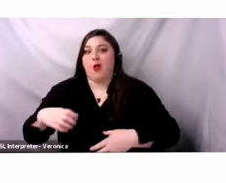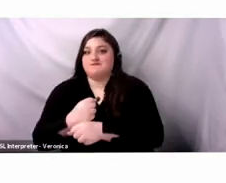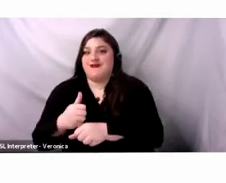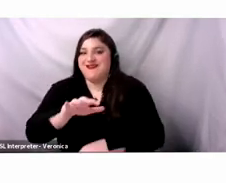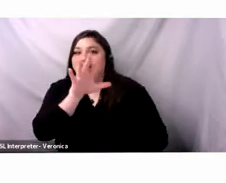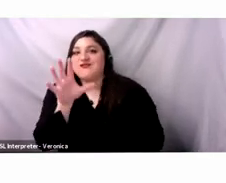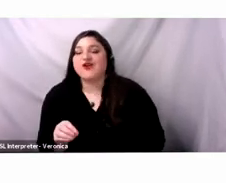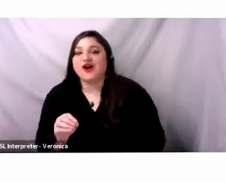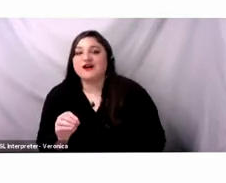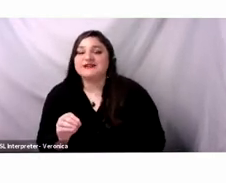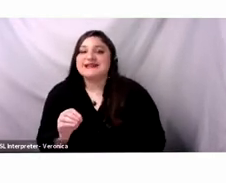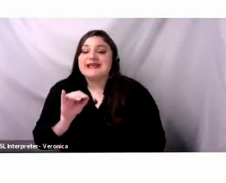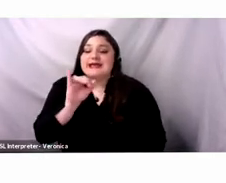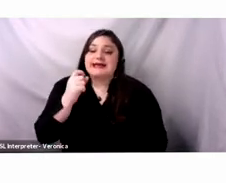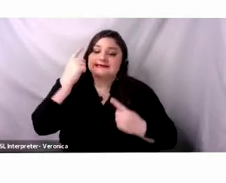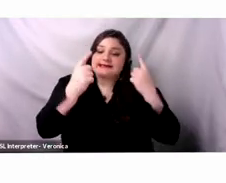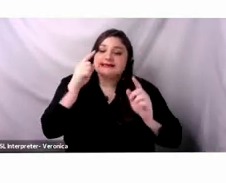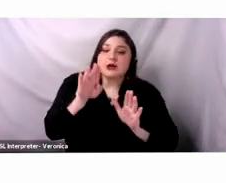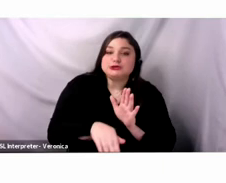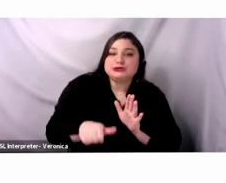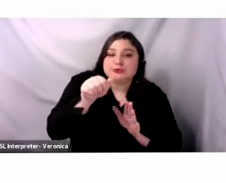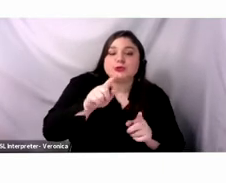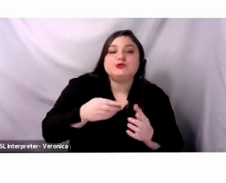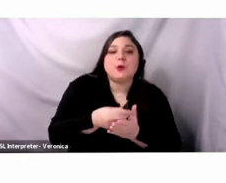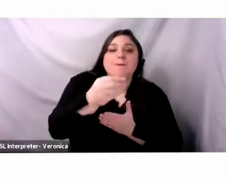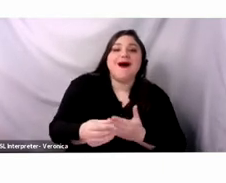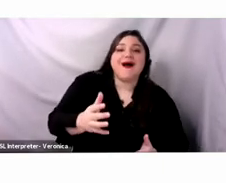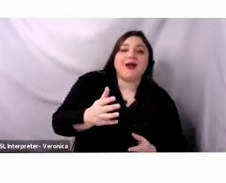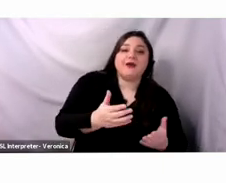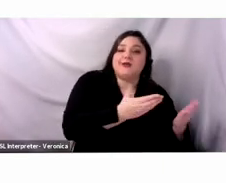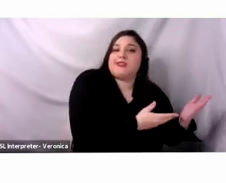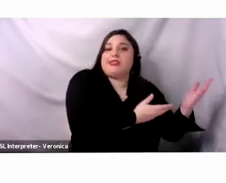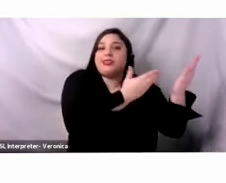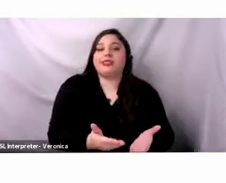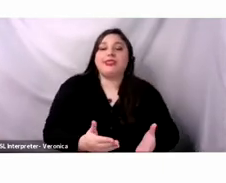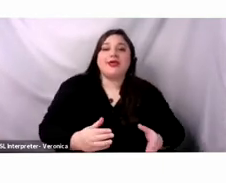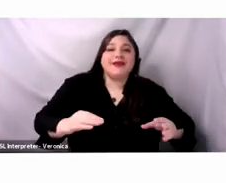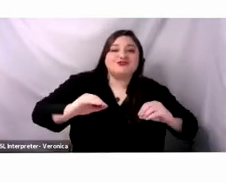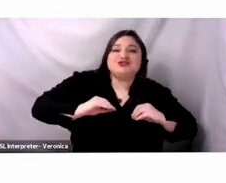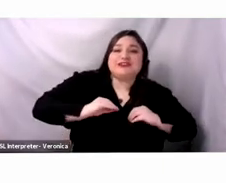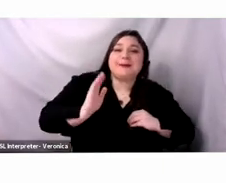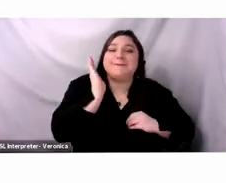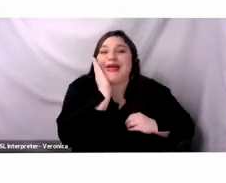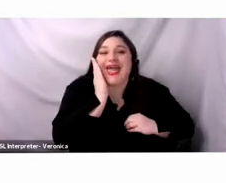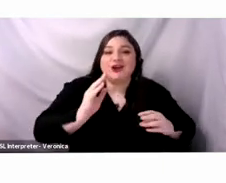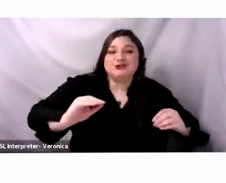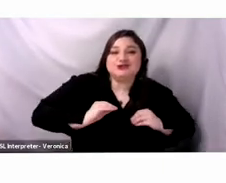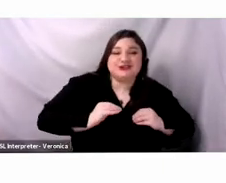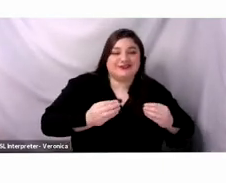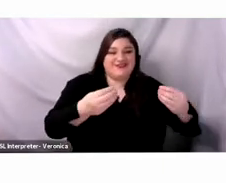sheet, or you know, like a bed sheet that was like cool and create clothes out